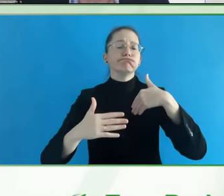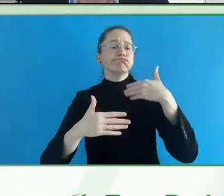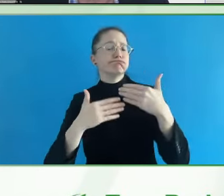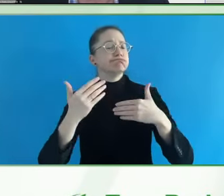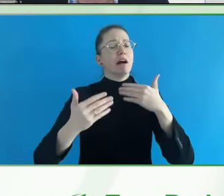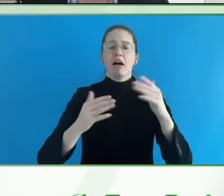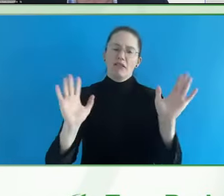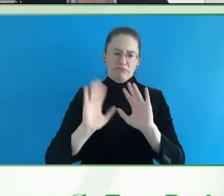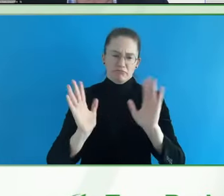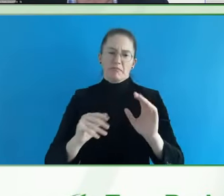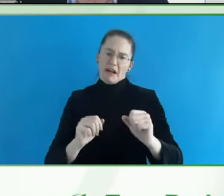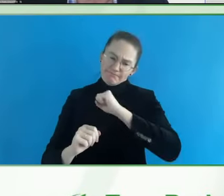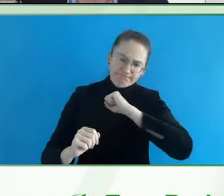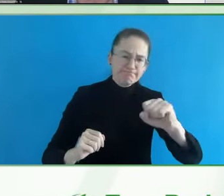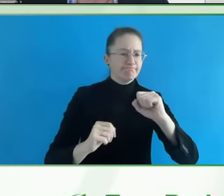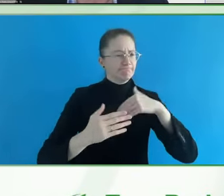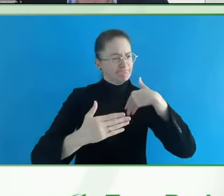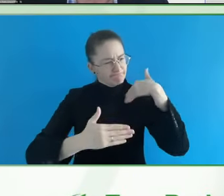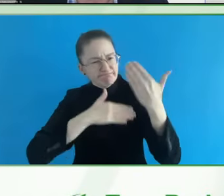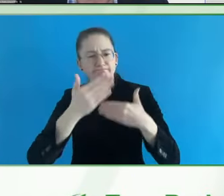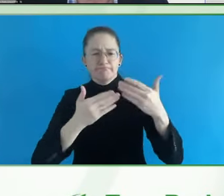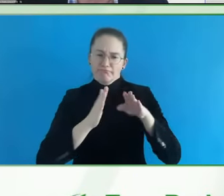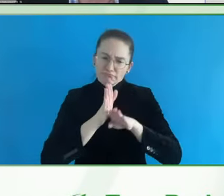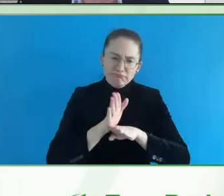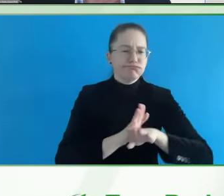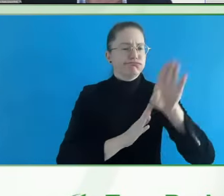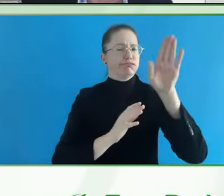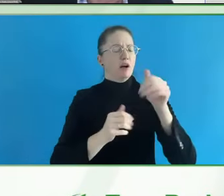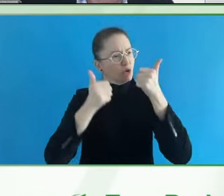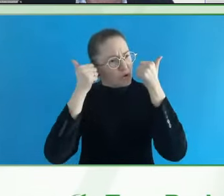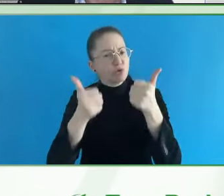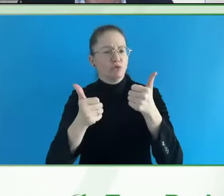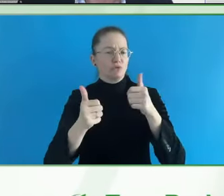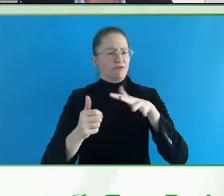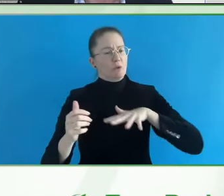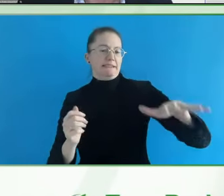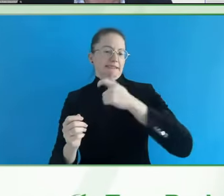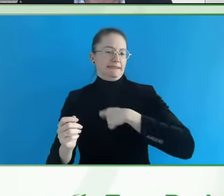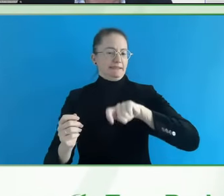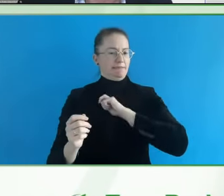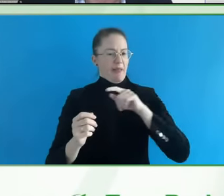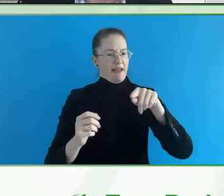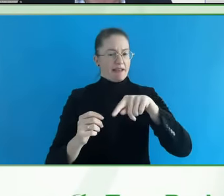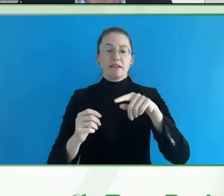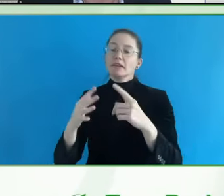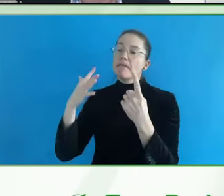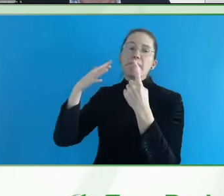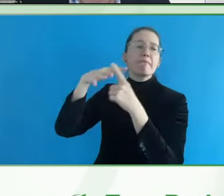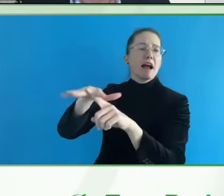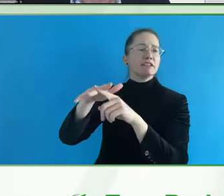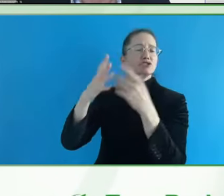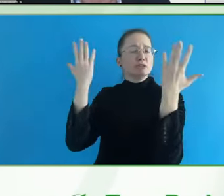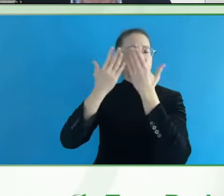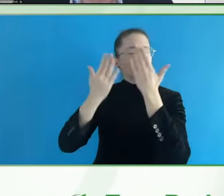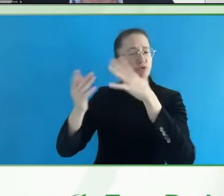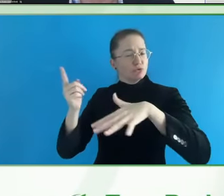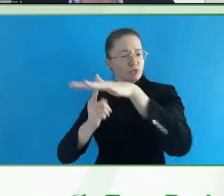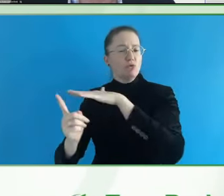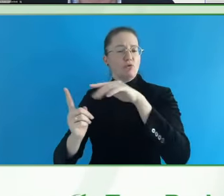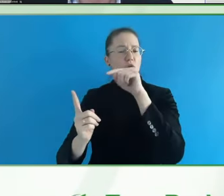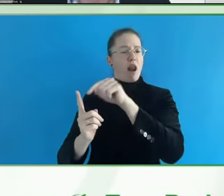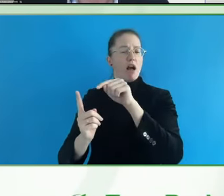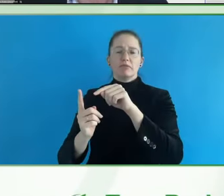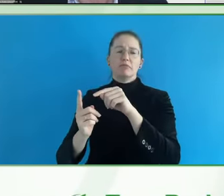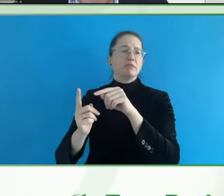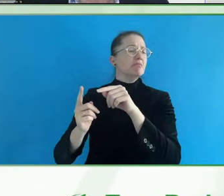students, regardless of their personal circumstances. And we can ask, what